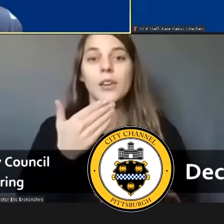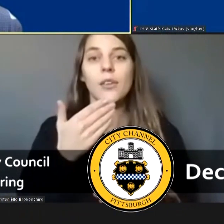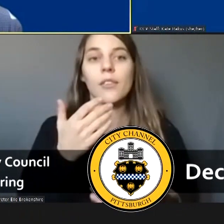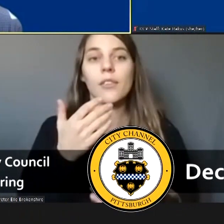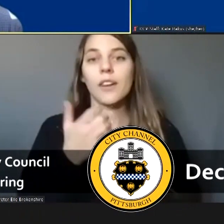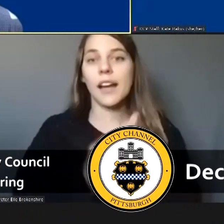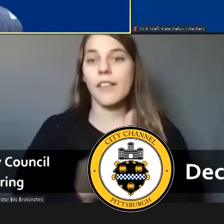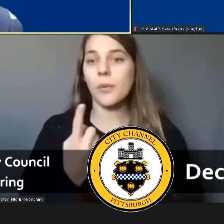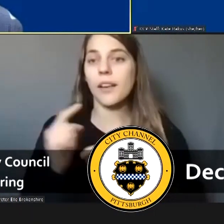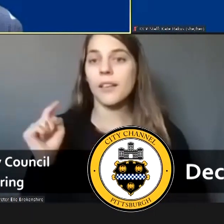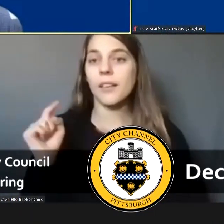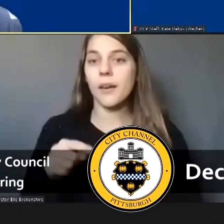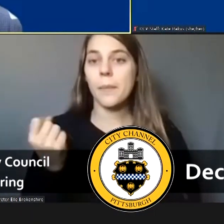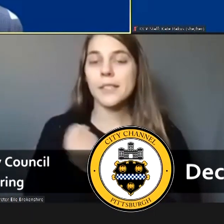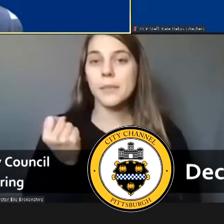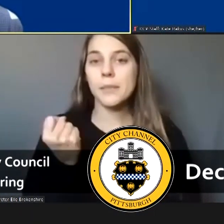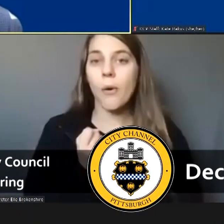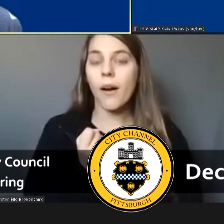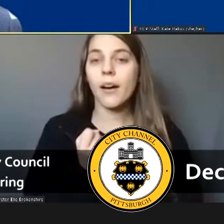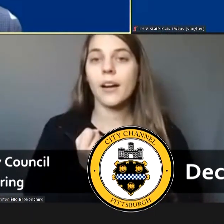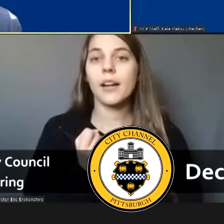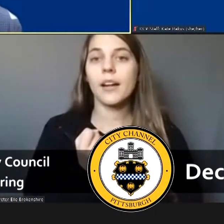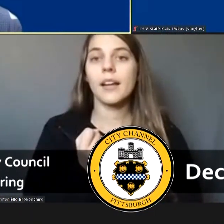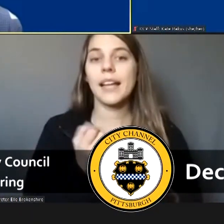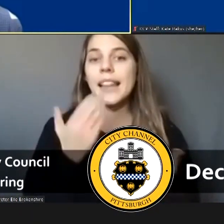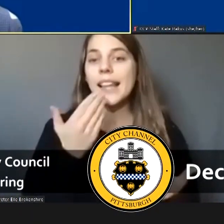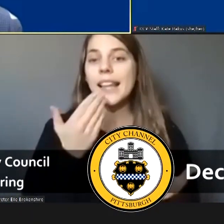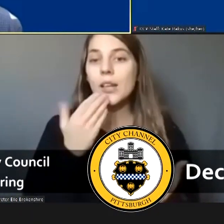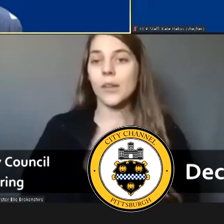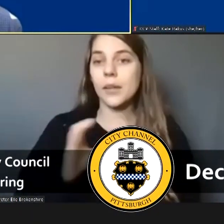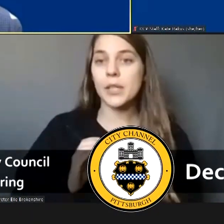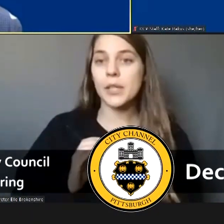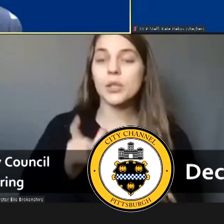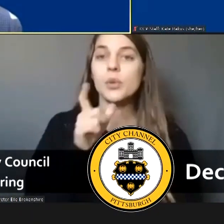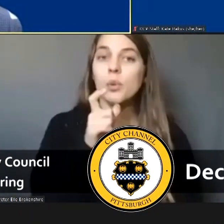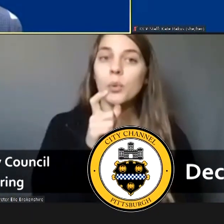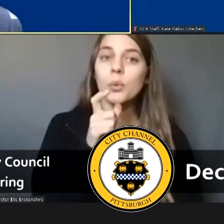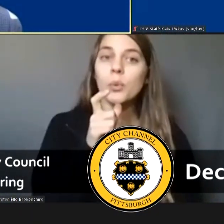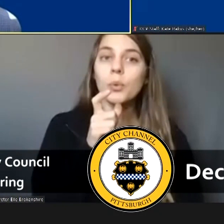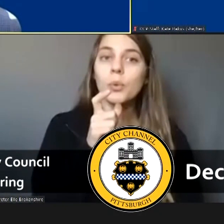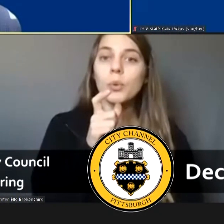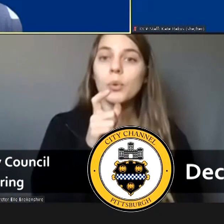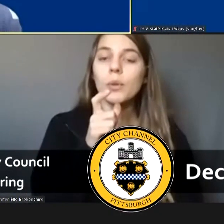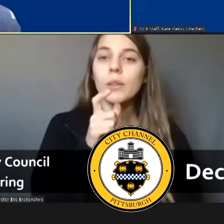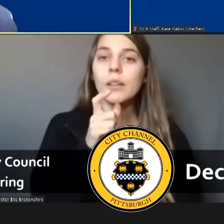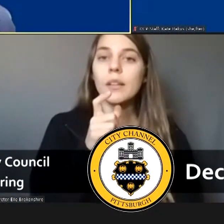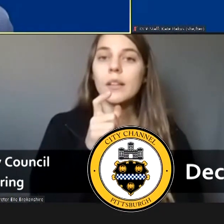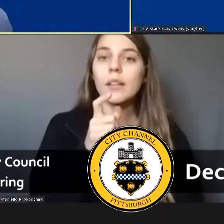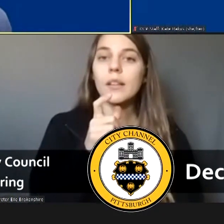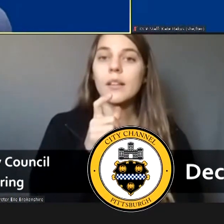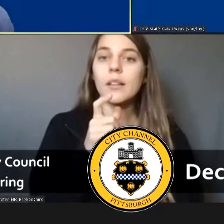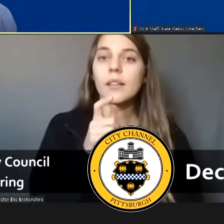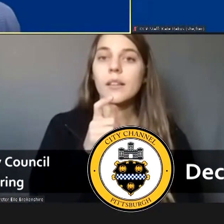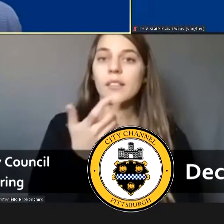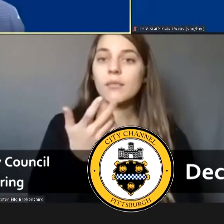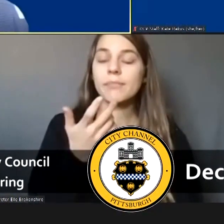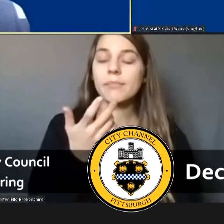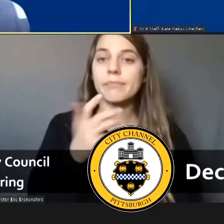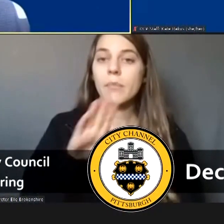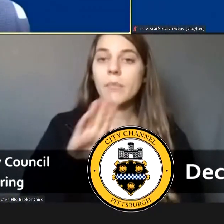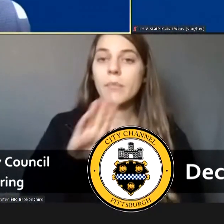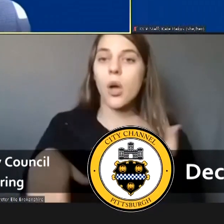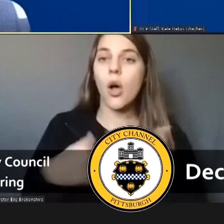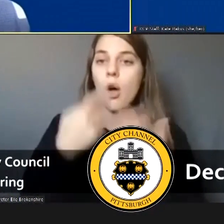to support this. And thanks to the commission who overwhelmingly or unanimously approved